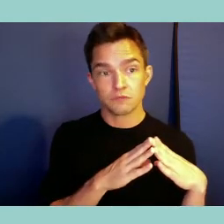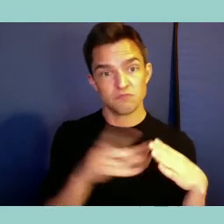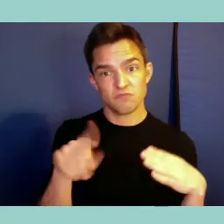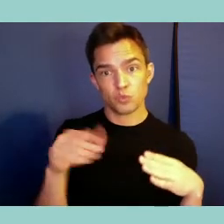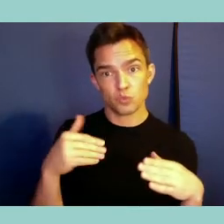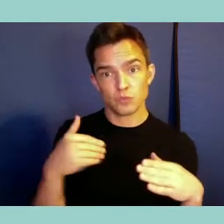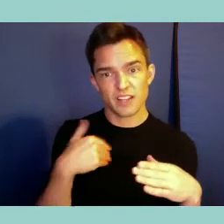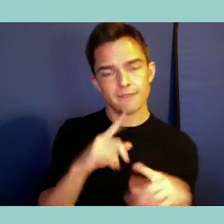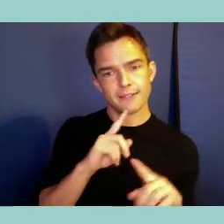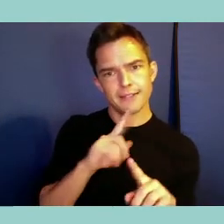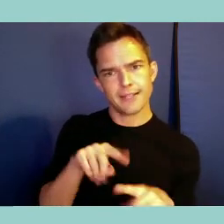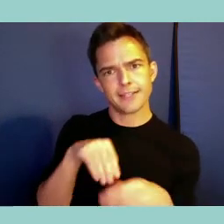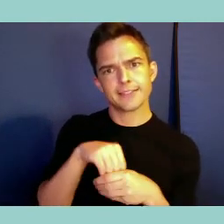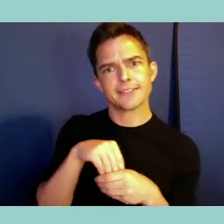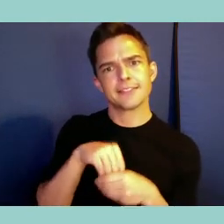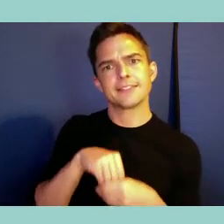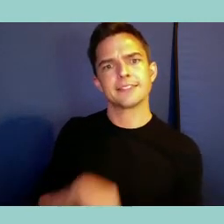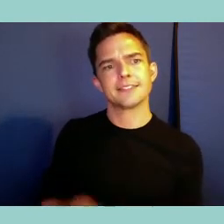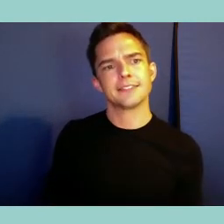have an answer.